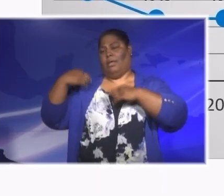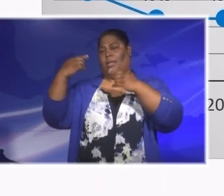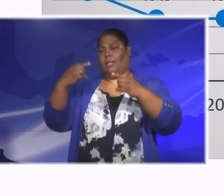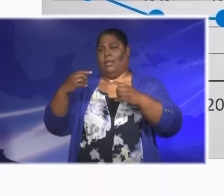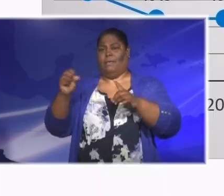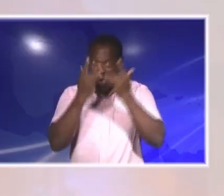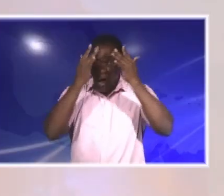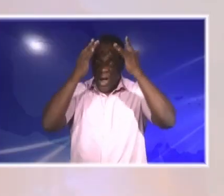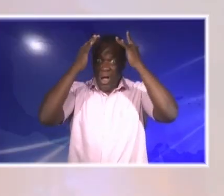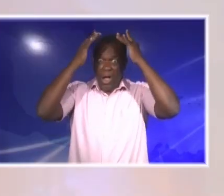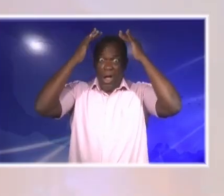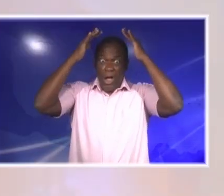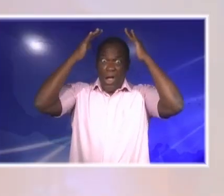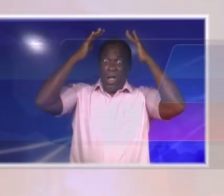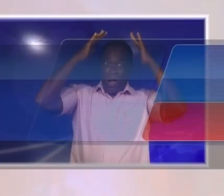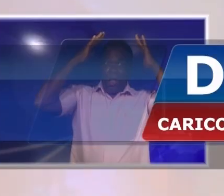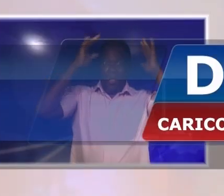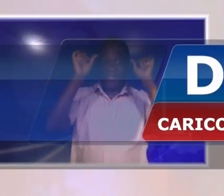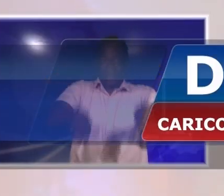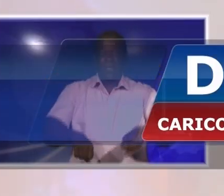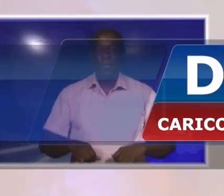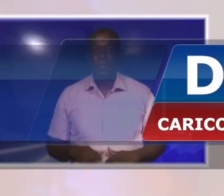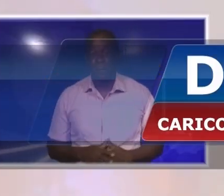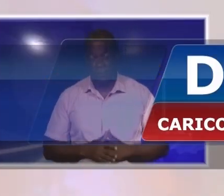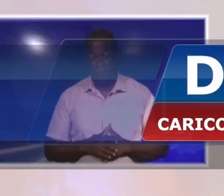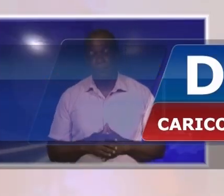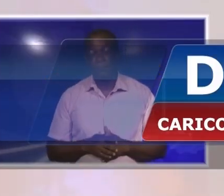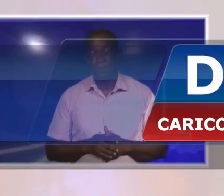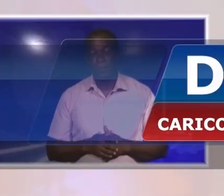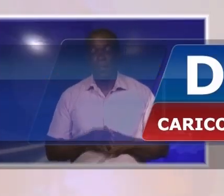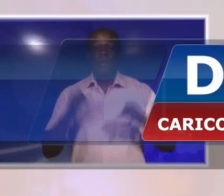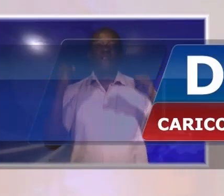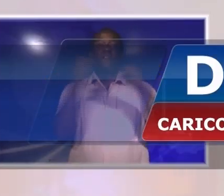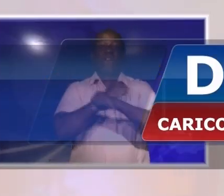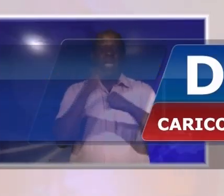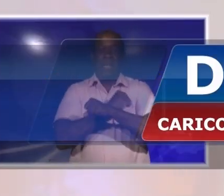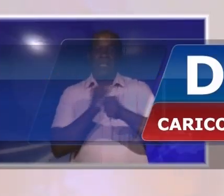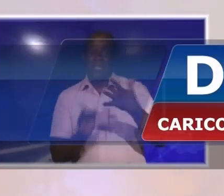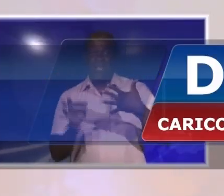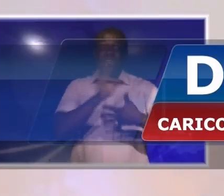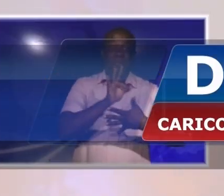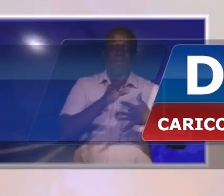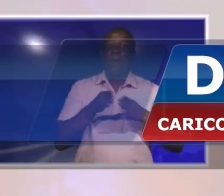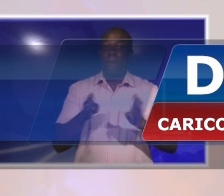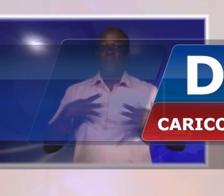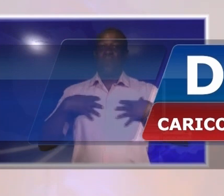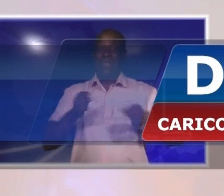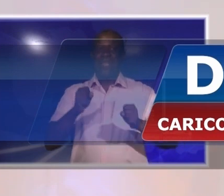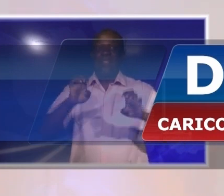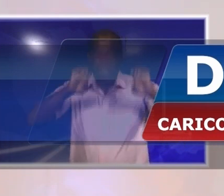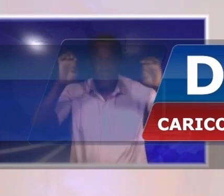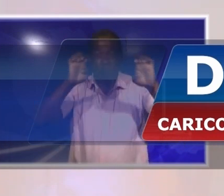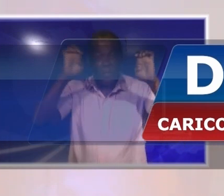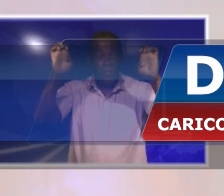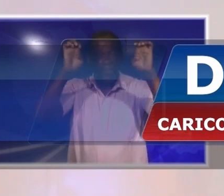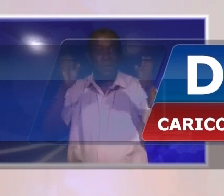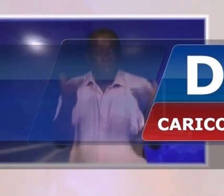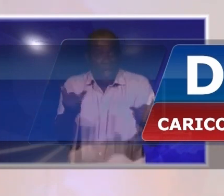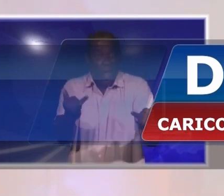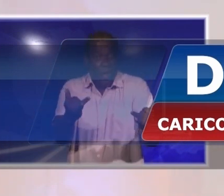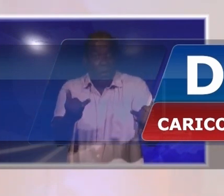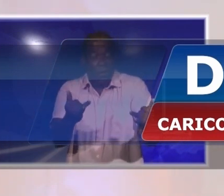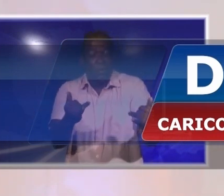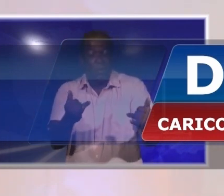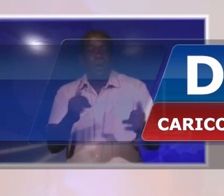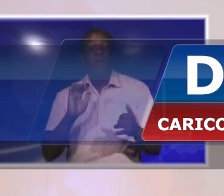societies. Violence in the Caribbean is a public health emergency which threatens our